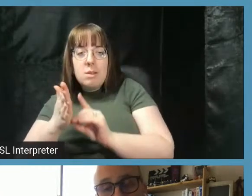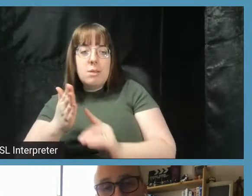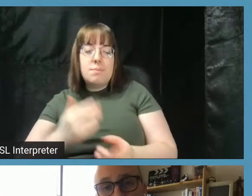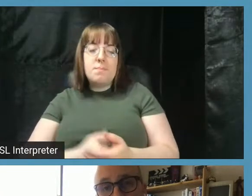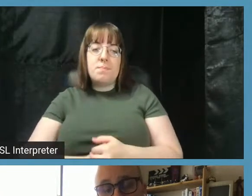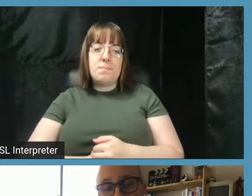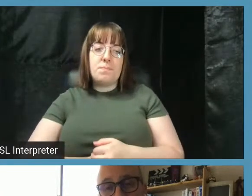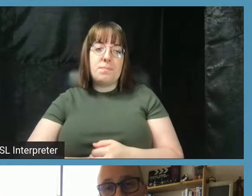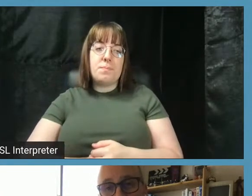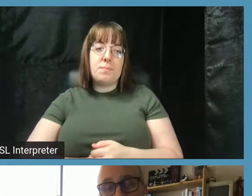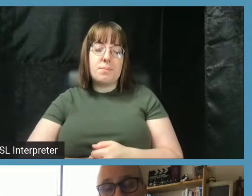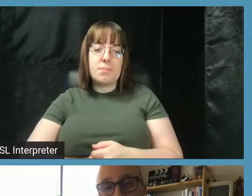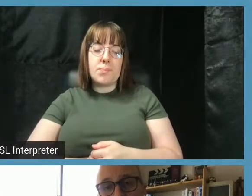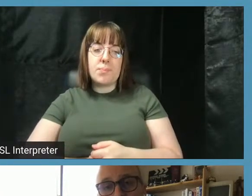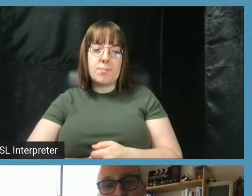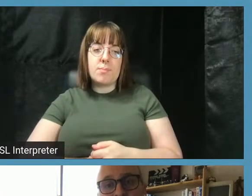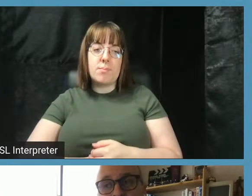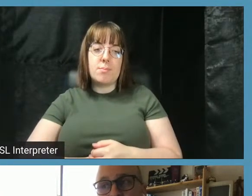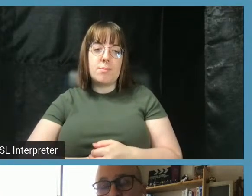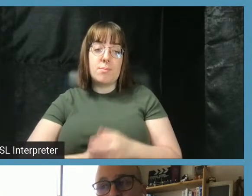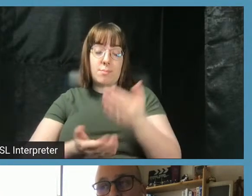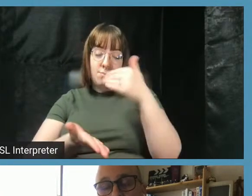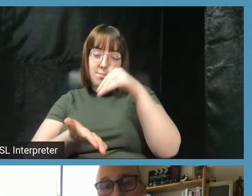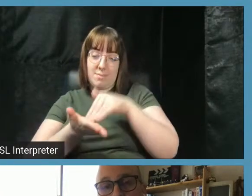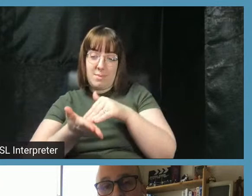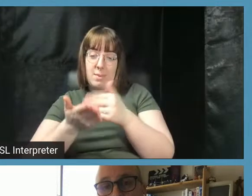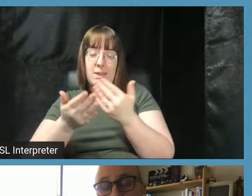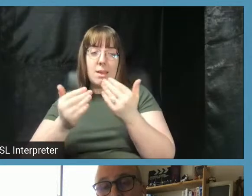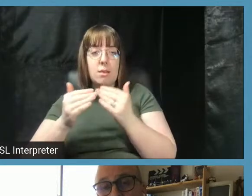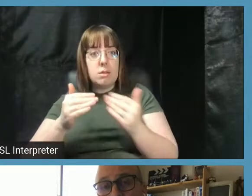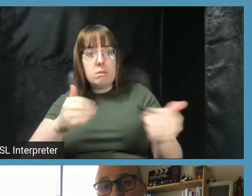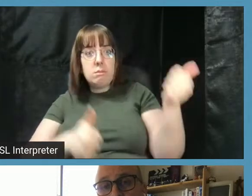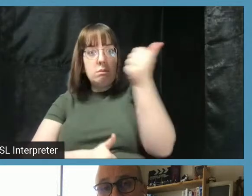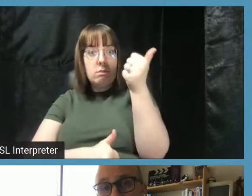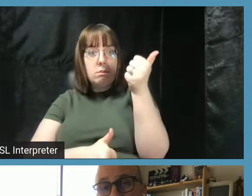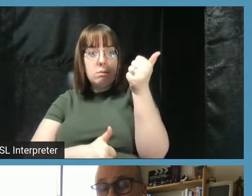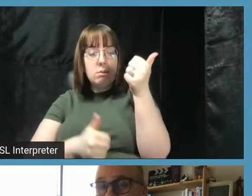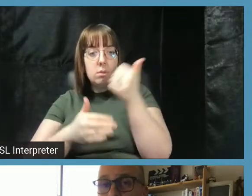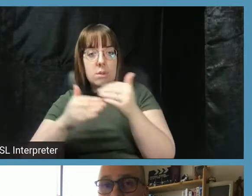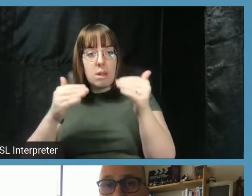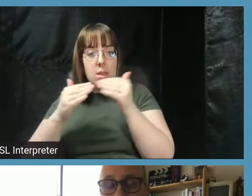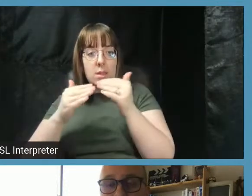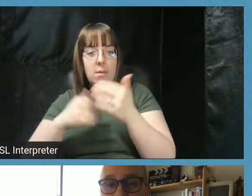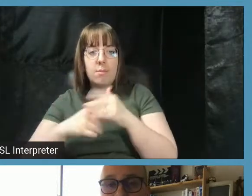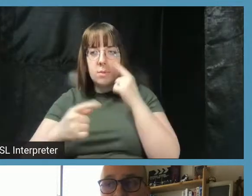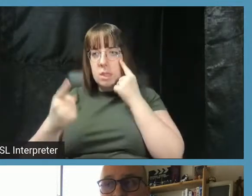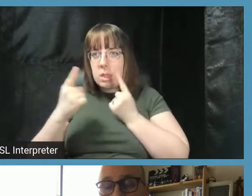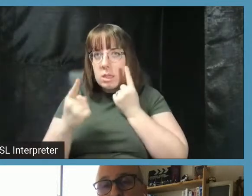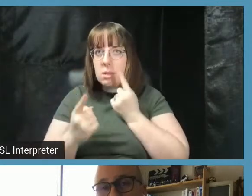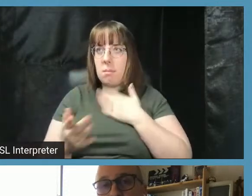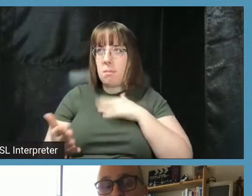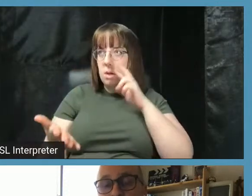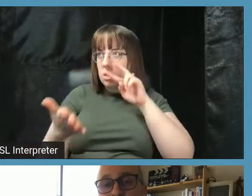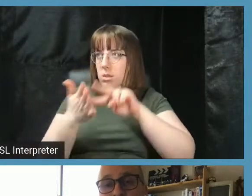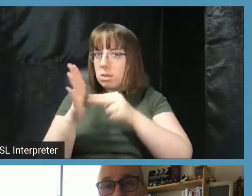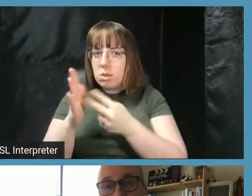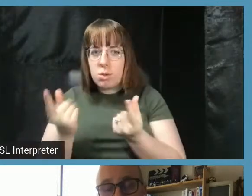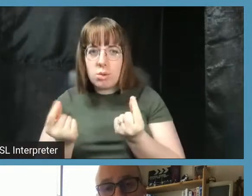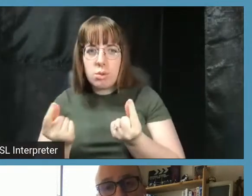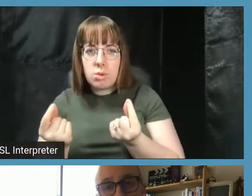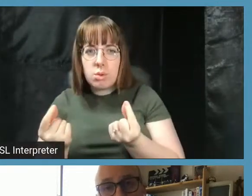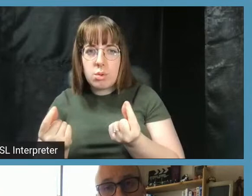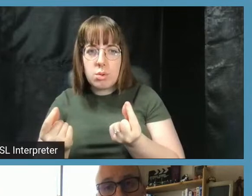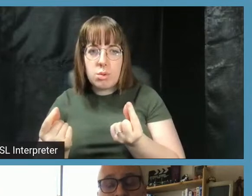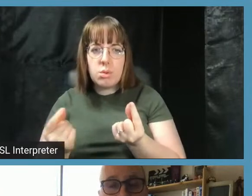the main thing would be more at the high level. It would be about considering, again, what are our intentions? And who are we